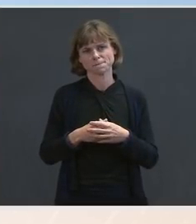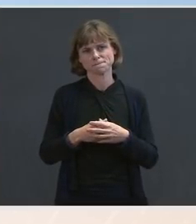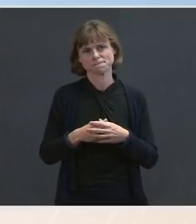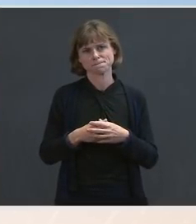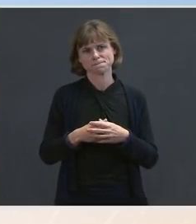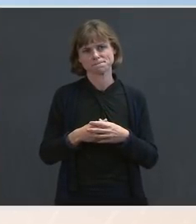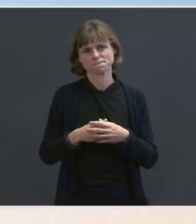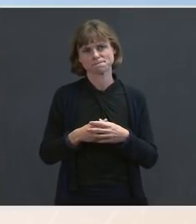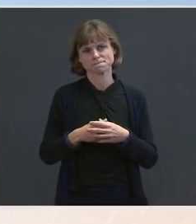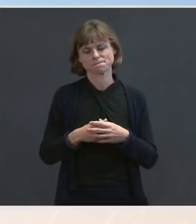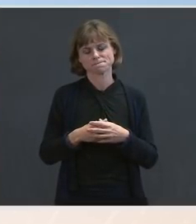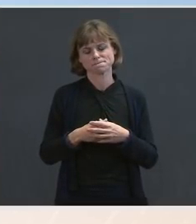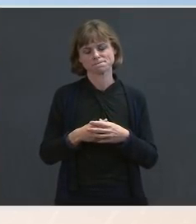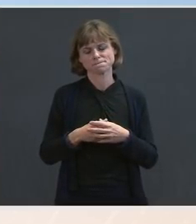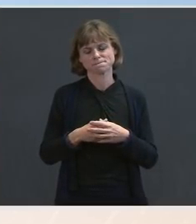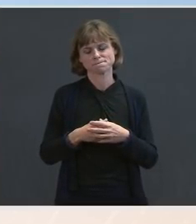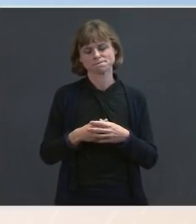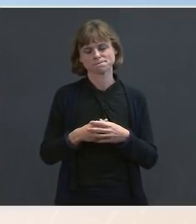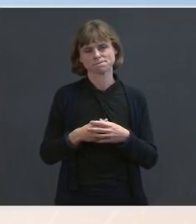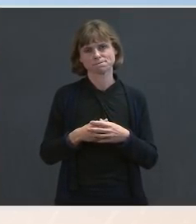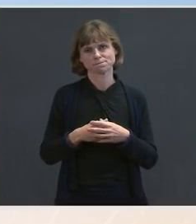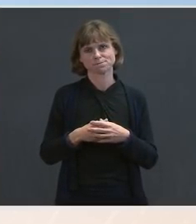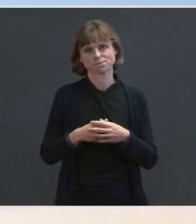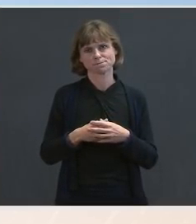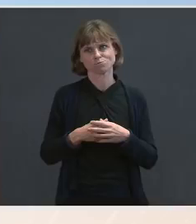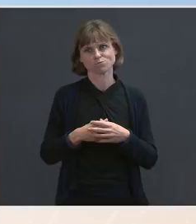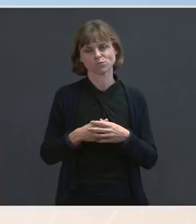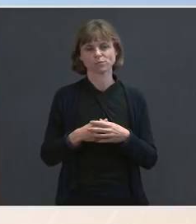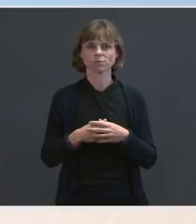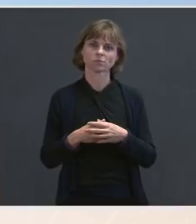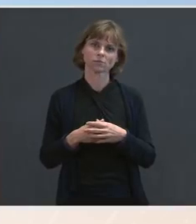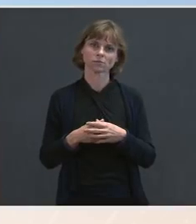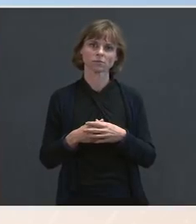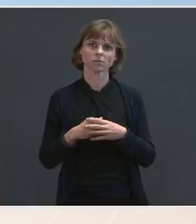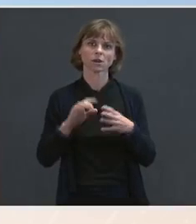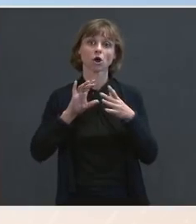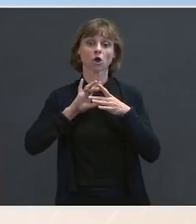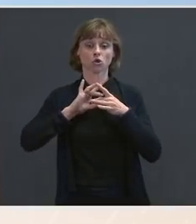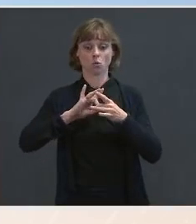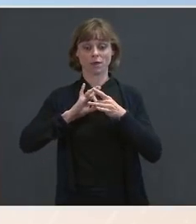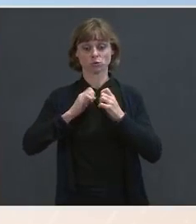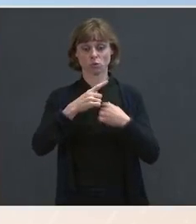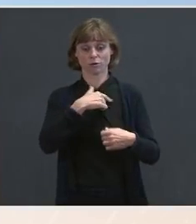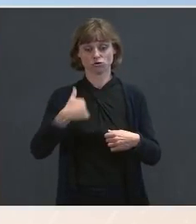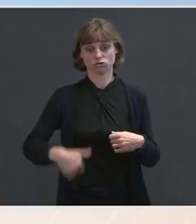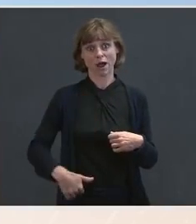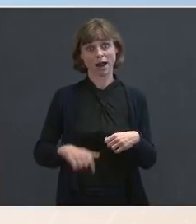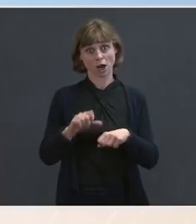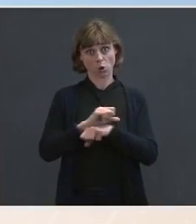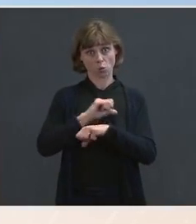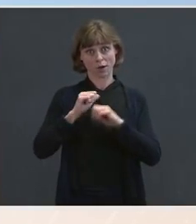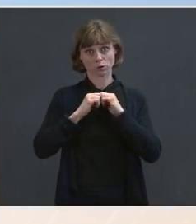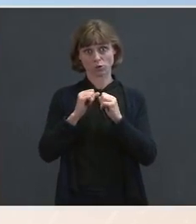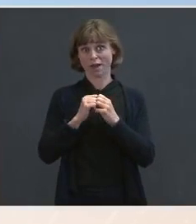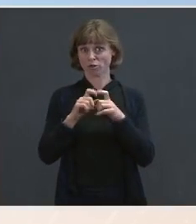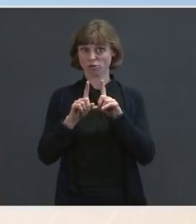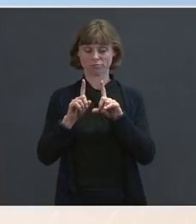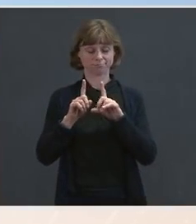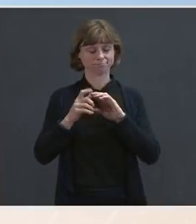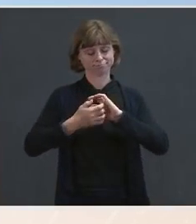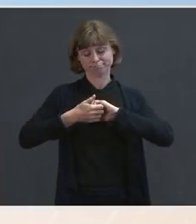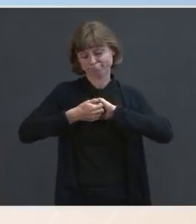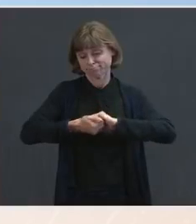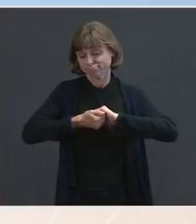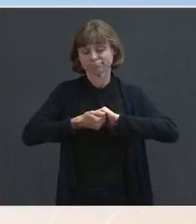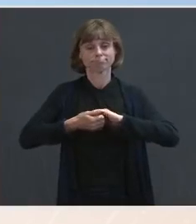the relationship with China and working together in partnership and in lockstep was certainly central to all of those